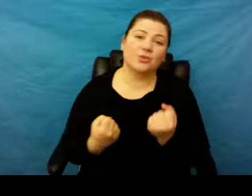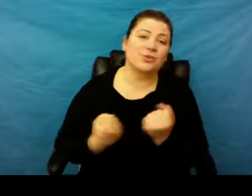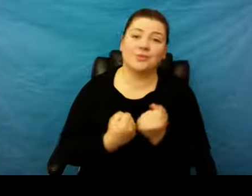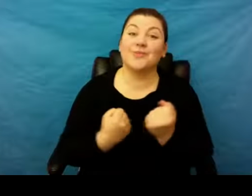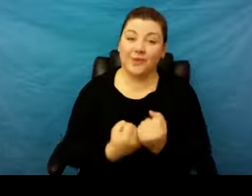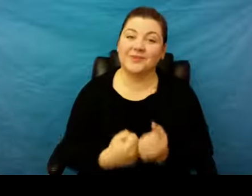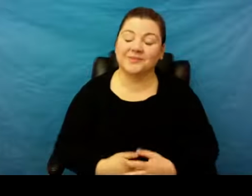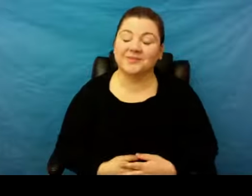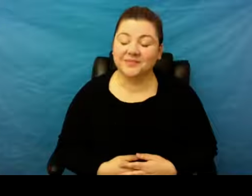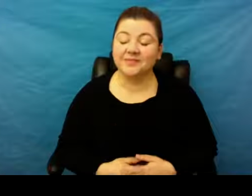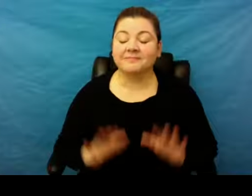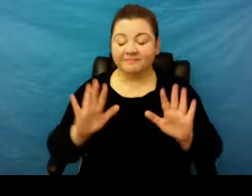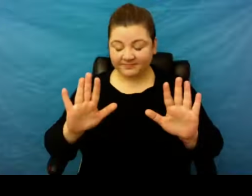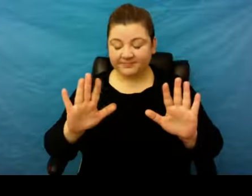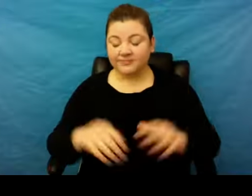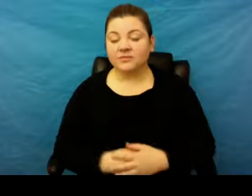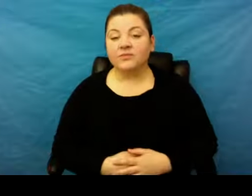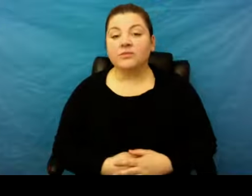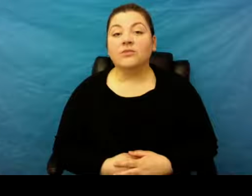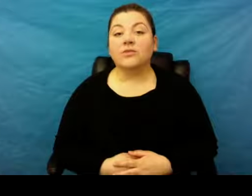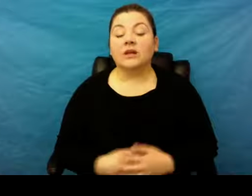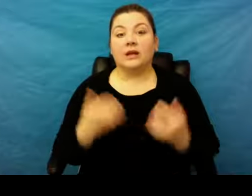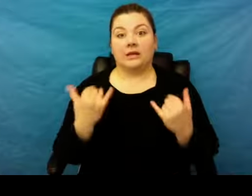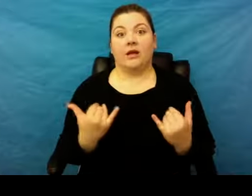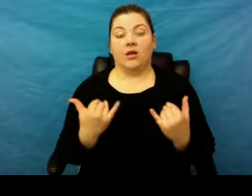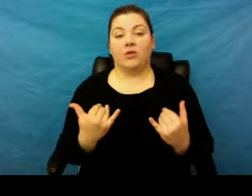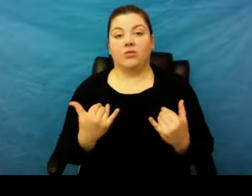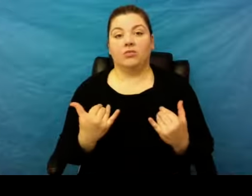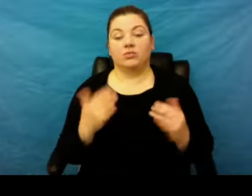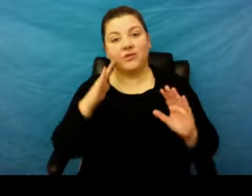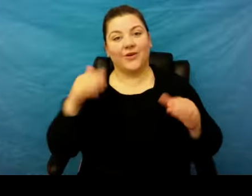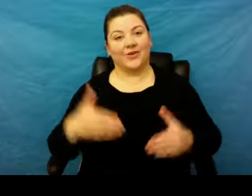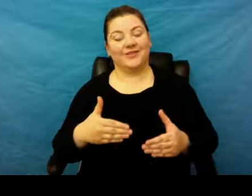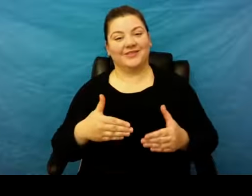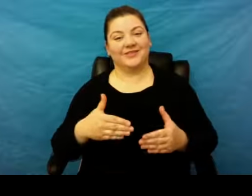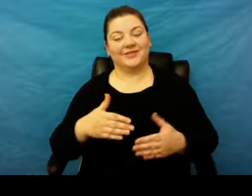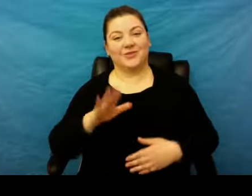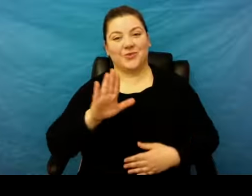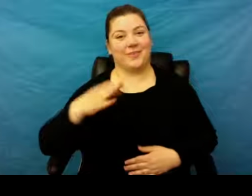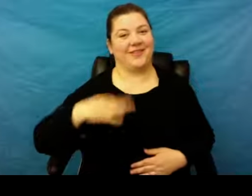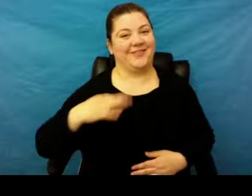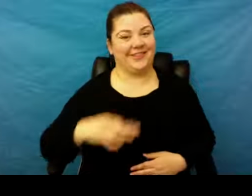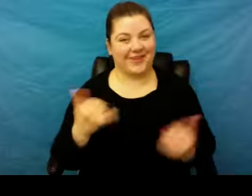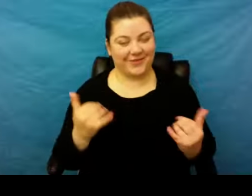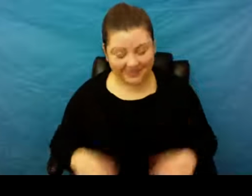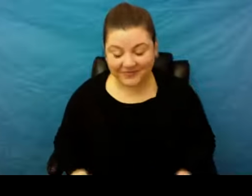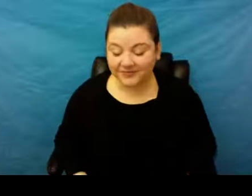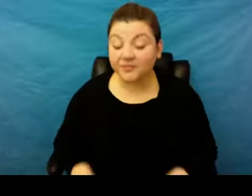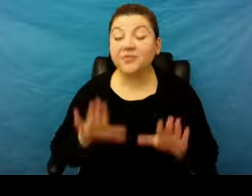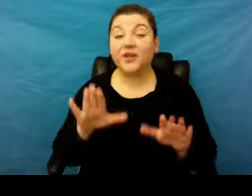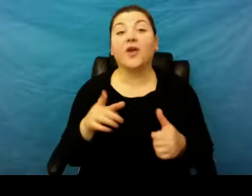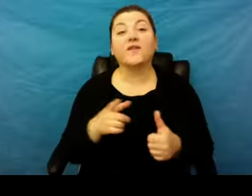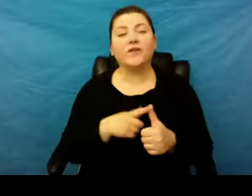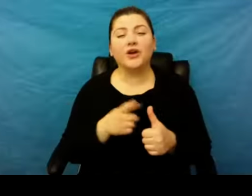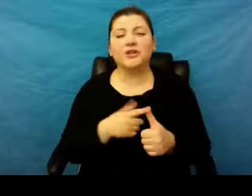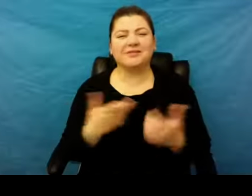me. Okay. So let's get into stuff that's actually helpful for you. So the first thing is just,